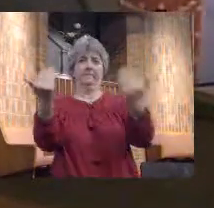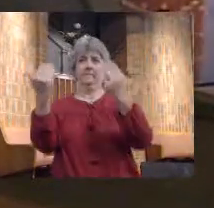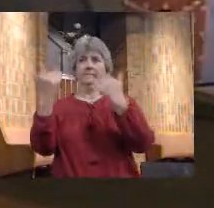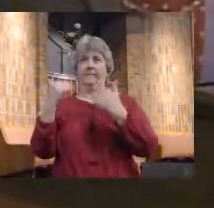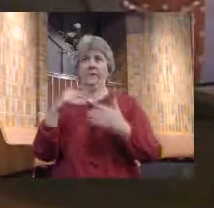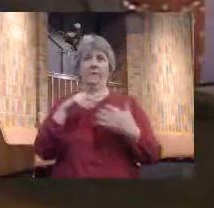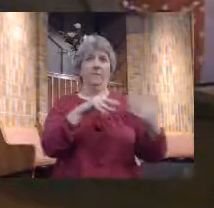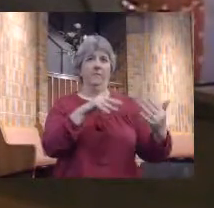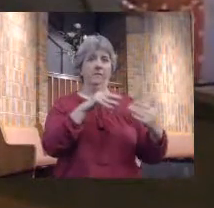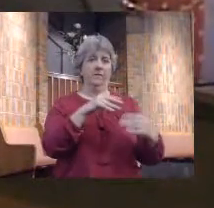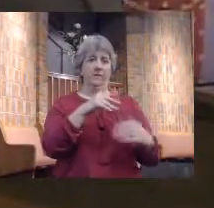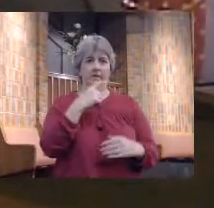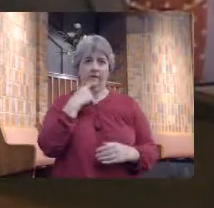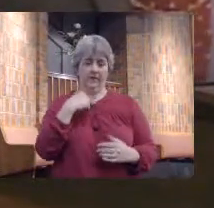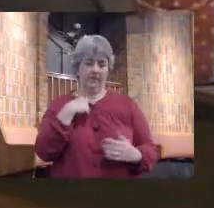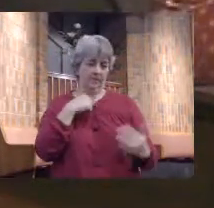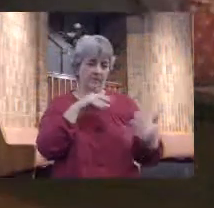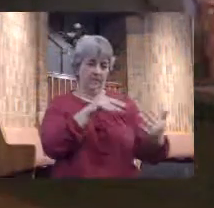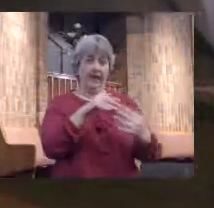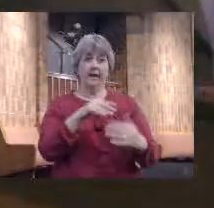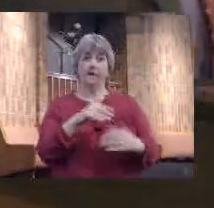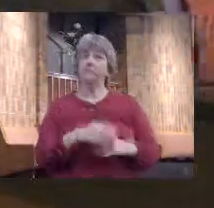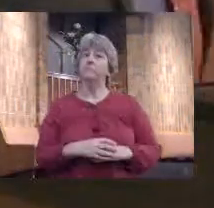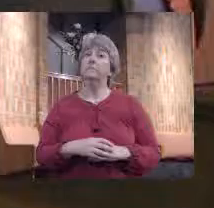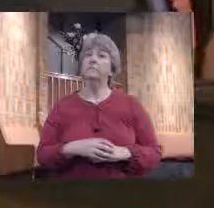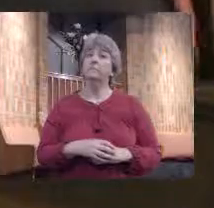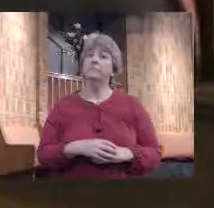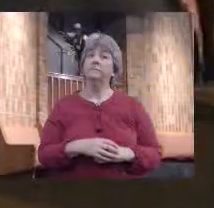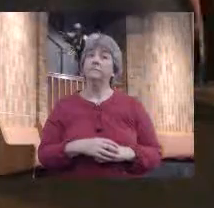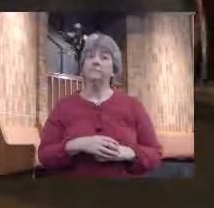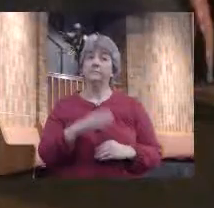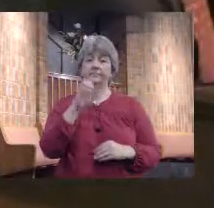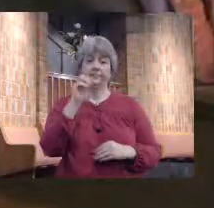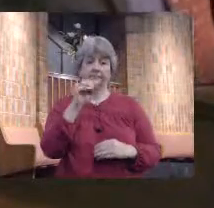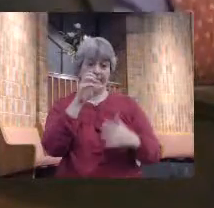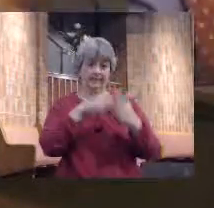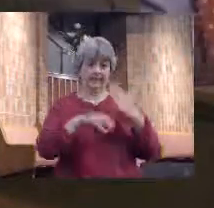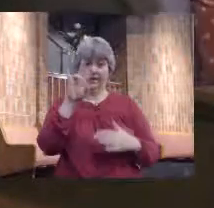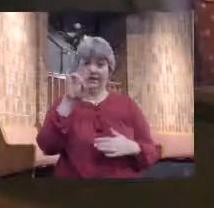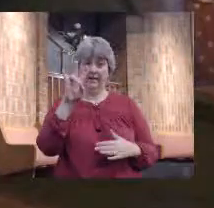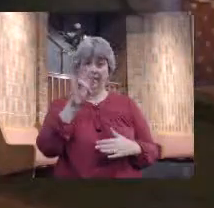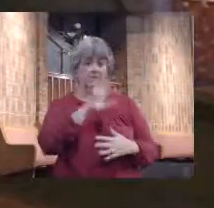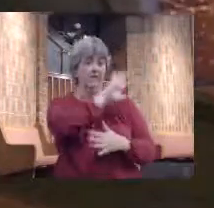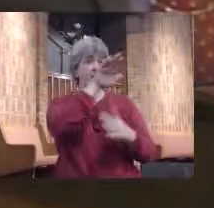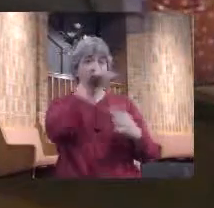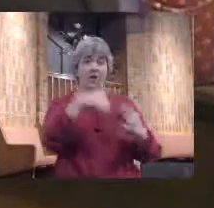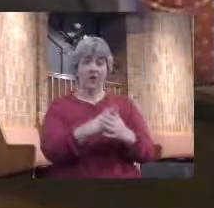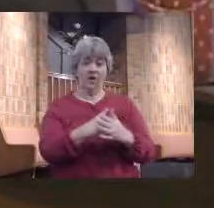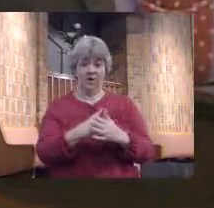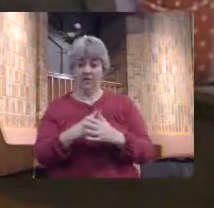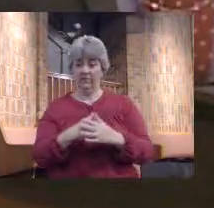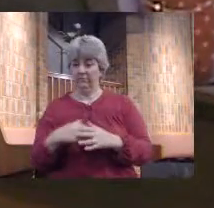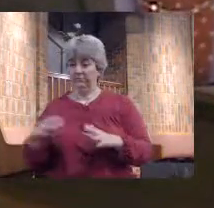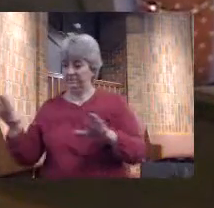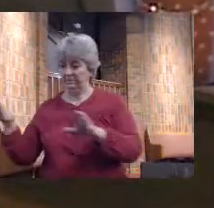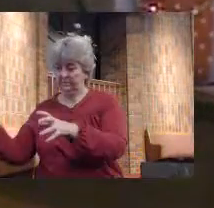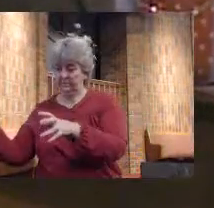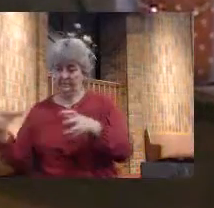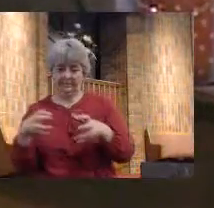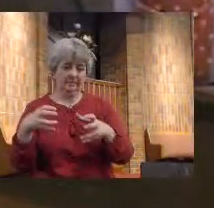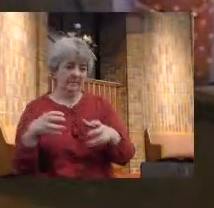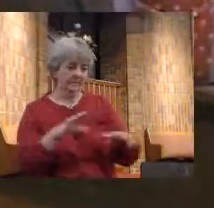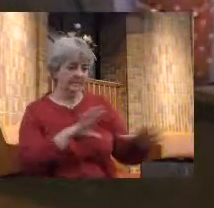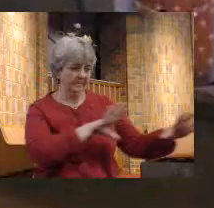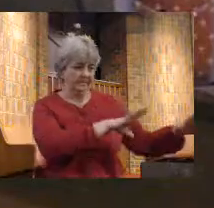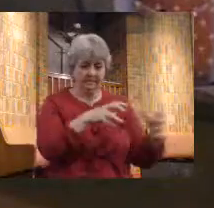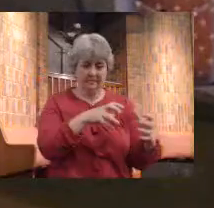fight against the Midianites." And so in chapter 7, all of the Israelites have gathered together to fight against